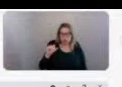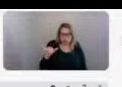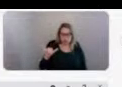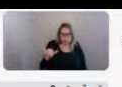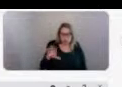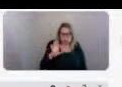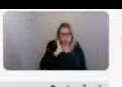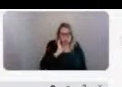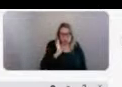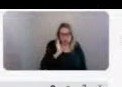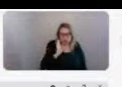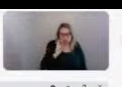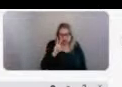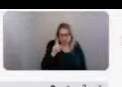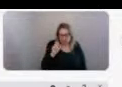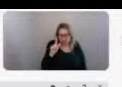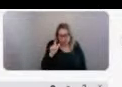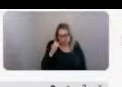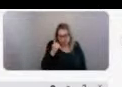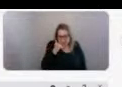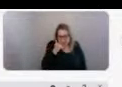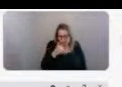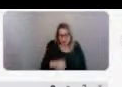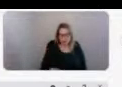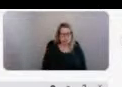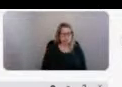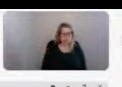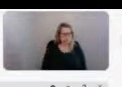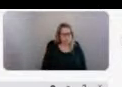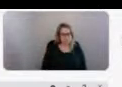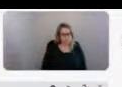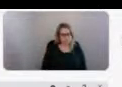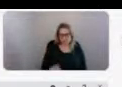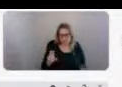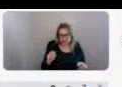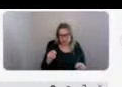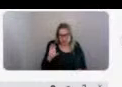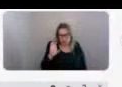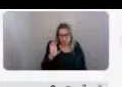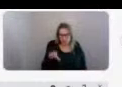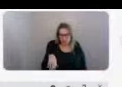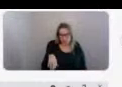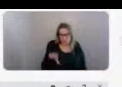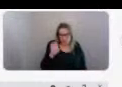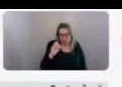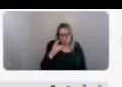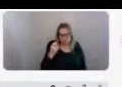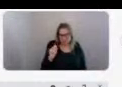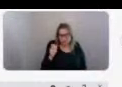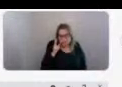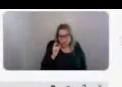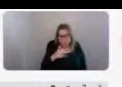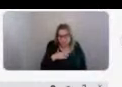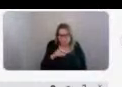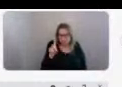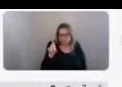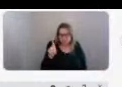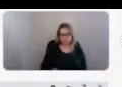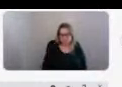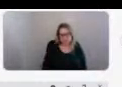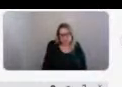i'm going to turn down the volume on my phone there so there's no echo can you still hear me